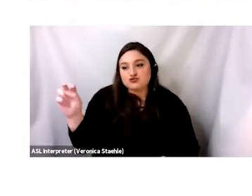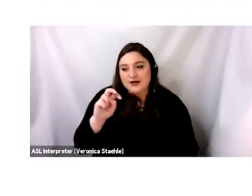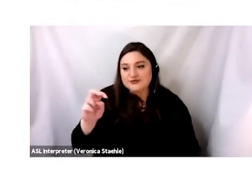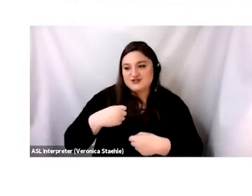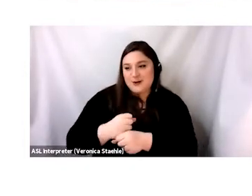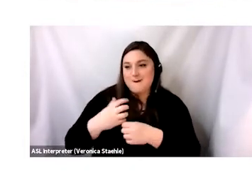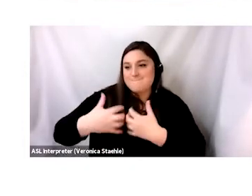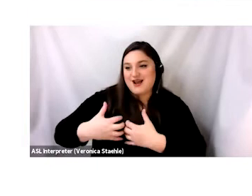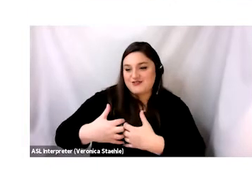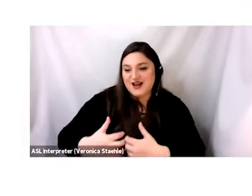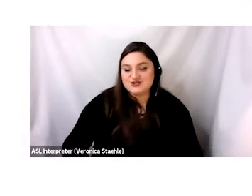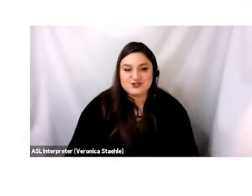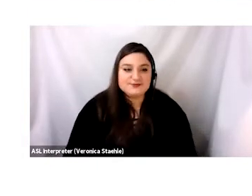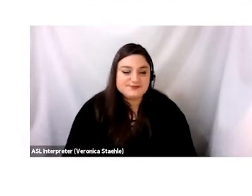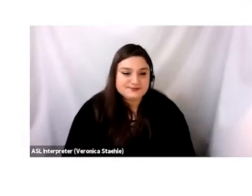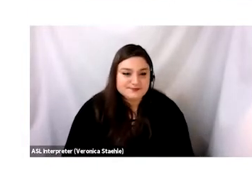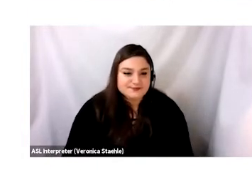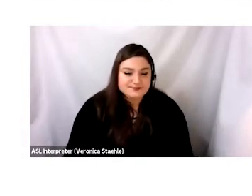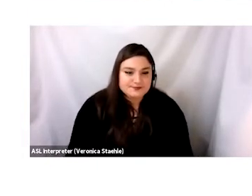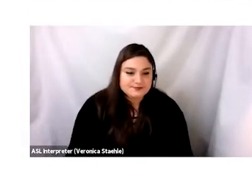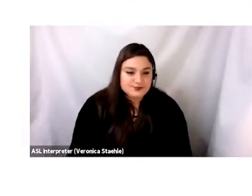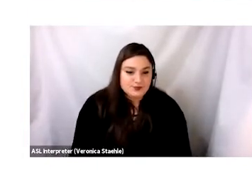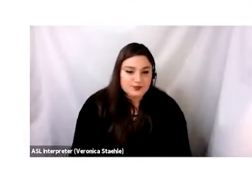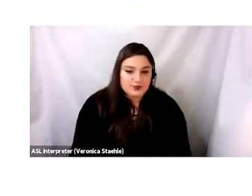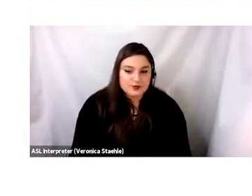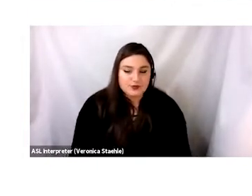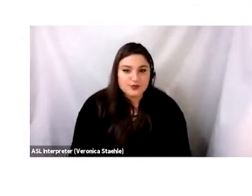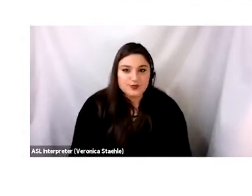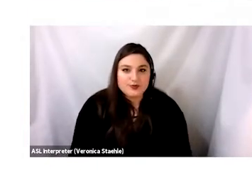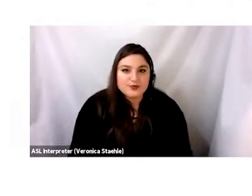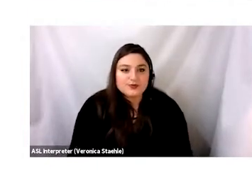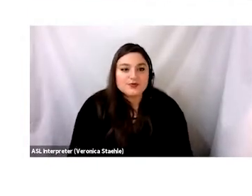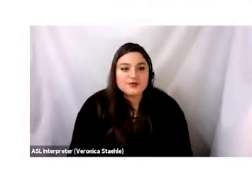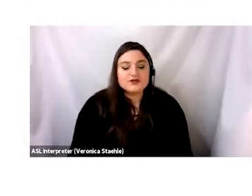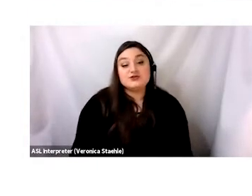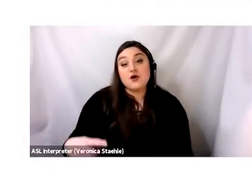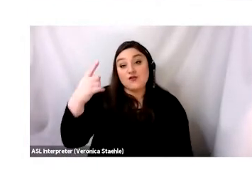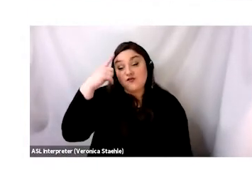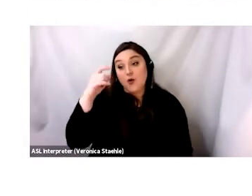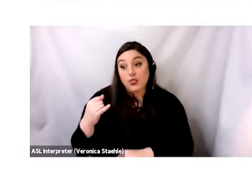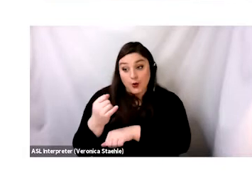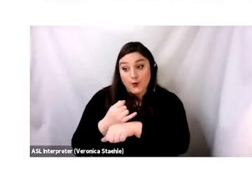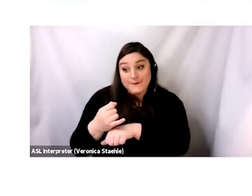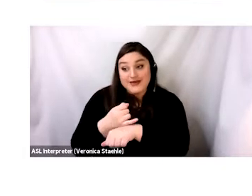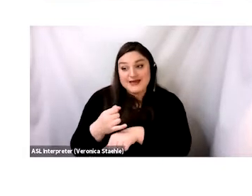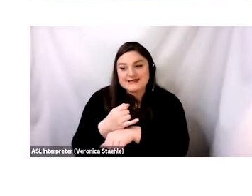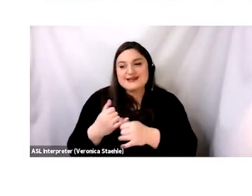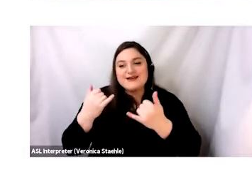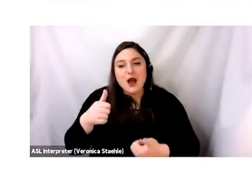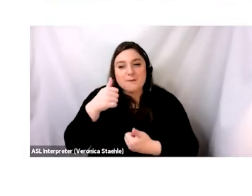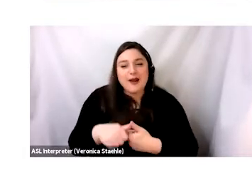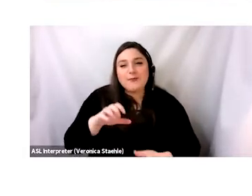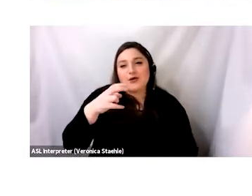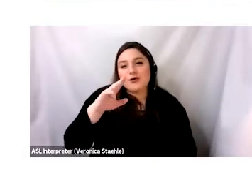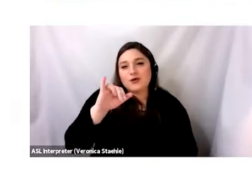As far as Caribbean cotton production, one reason why Columbus thought that he reached India when he made it to the Caribbean was because he saw cotton